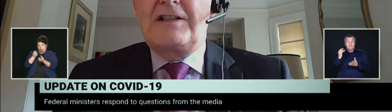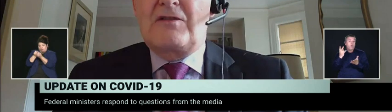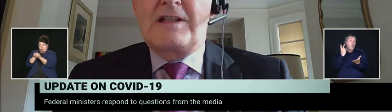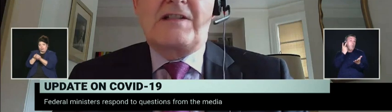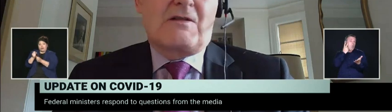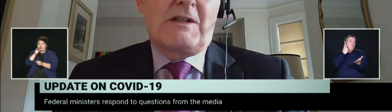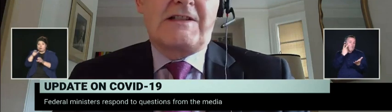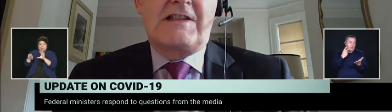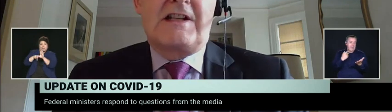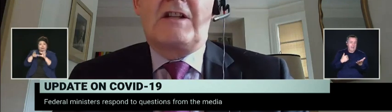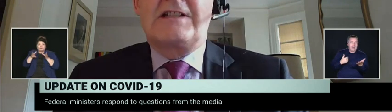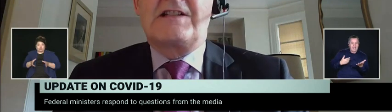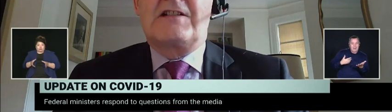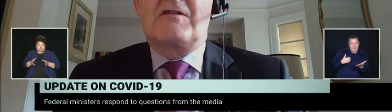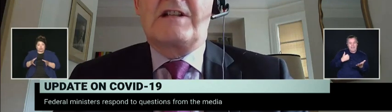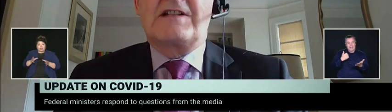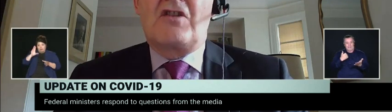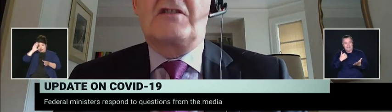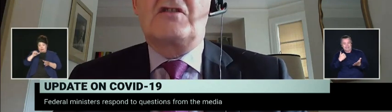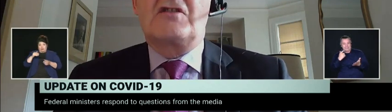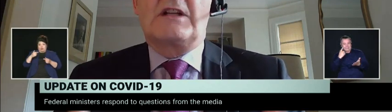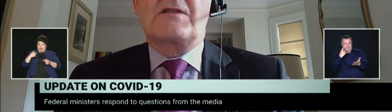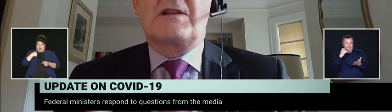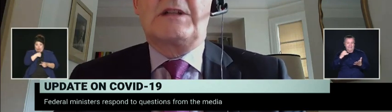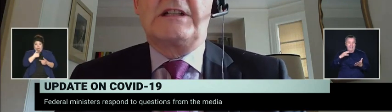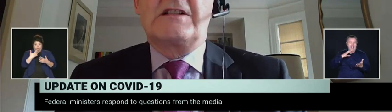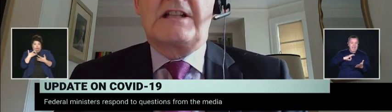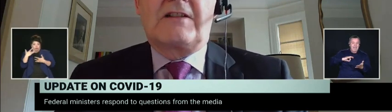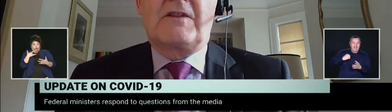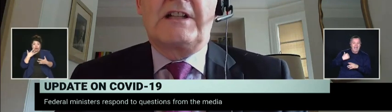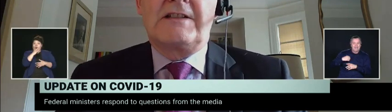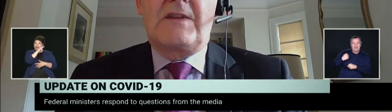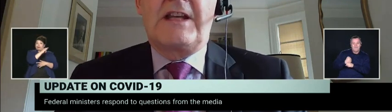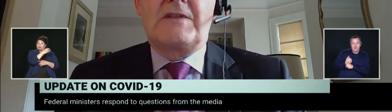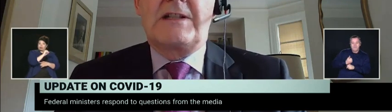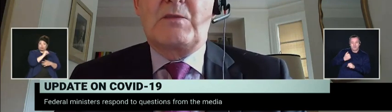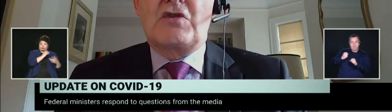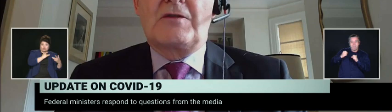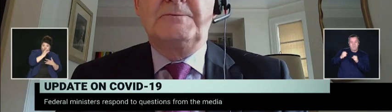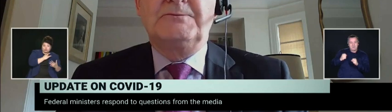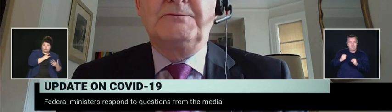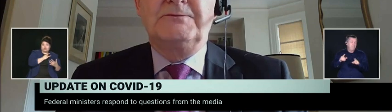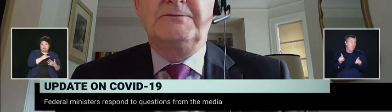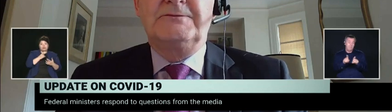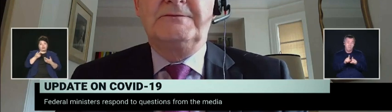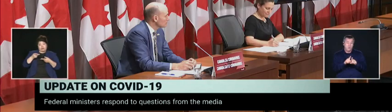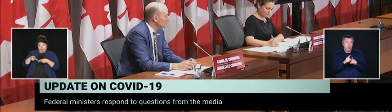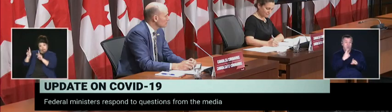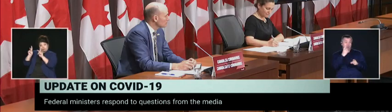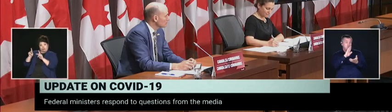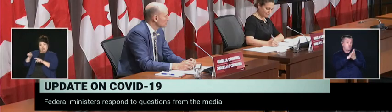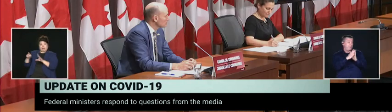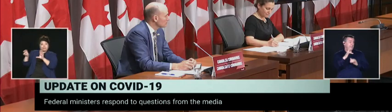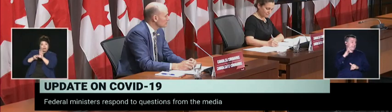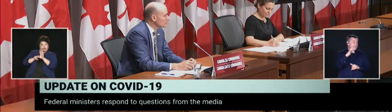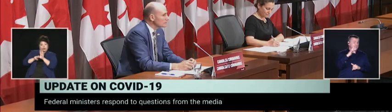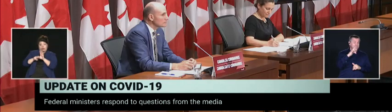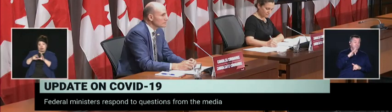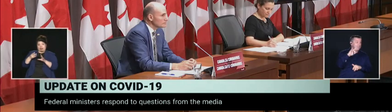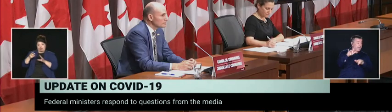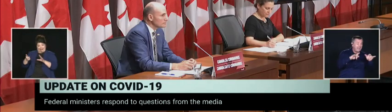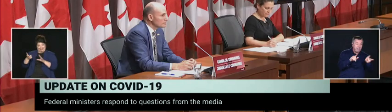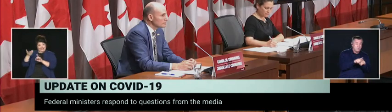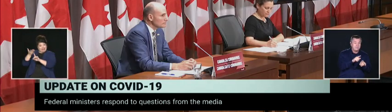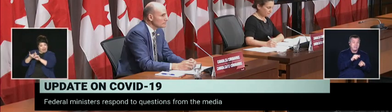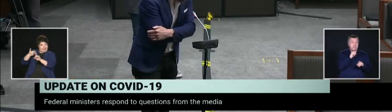in our interest, as well as the airline's interest, not to allow somebody to take a flight if they have a temperature. Thank you, Minister.